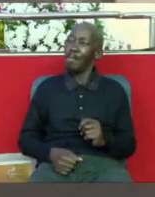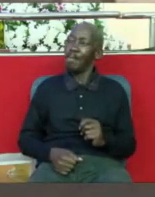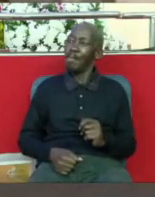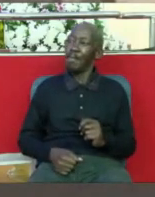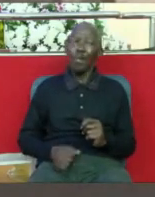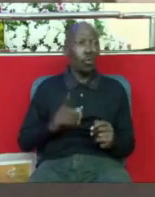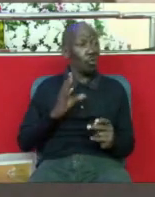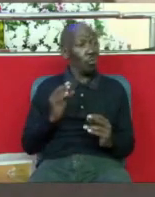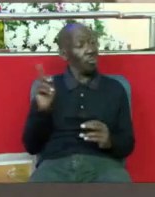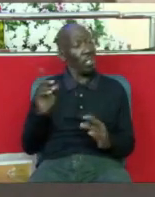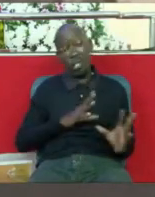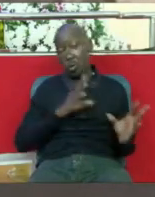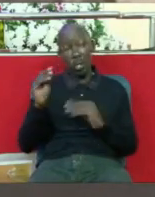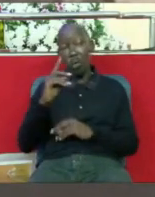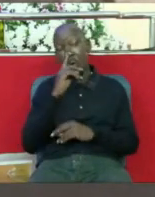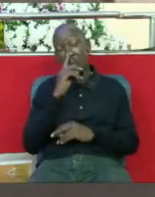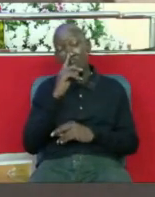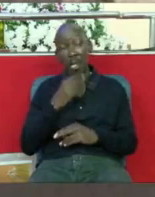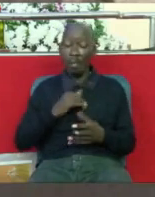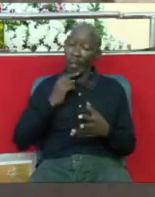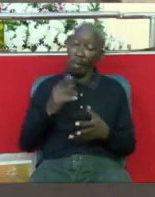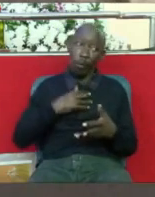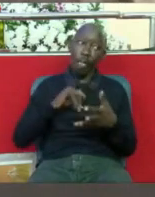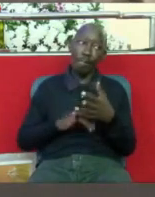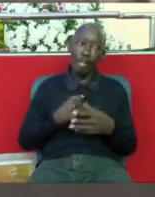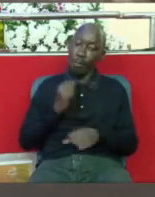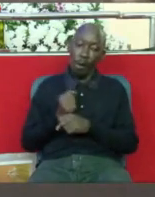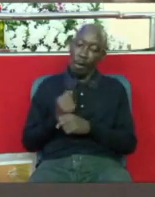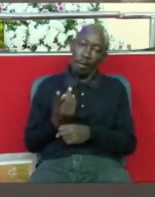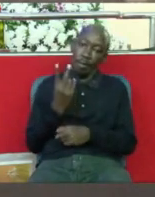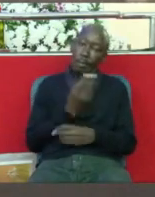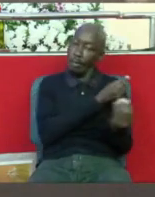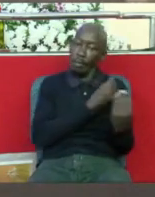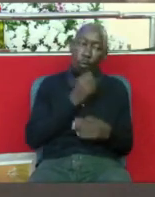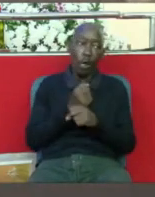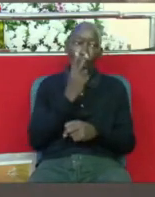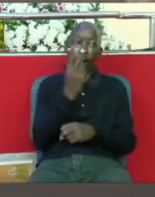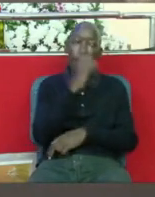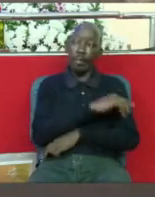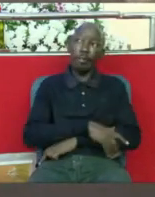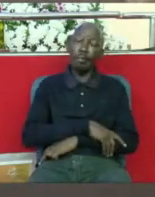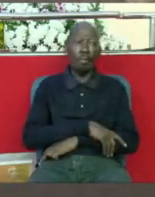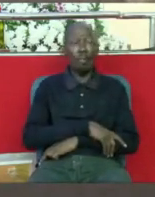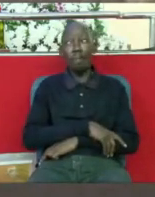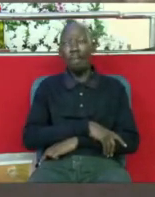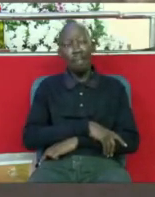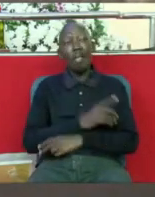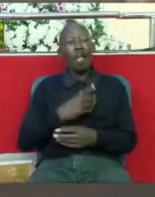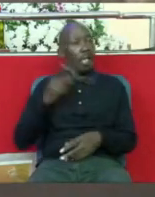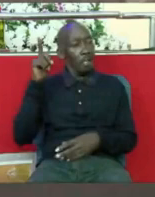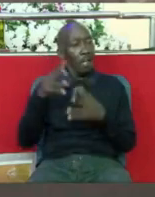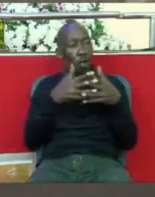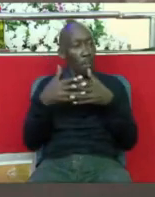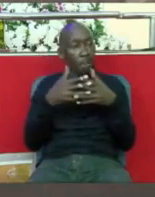So I went home. Hivyo basi akarudi nyumbani. I told my wife I'll be working for 2 days. Akamwambia bibi yake kwamba atakuwa anafanya kazi siku mbili. And that's the time the economy of the